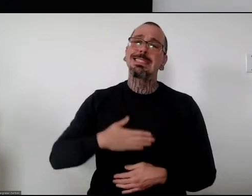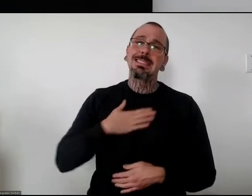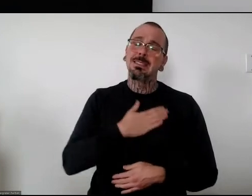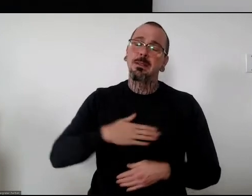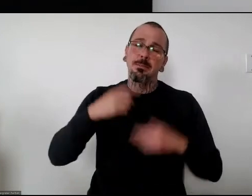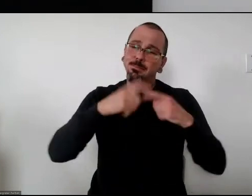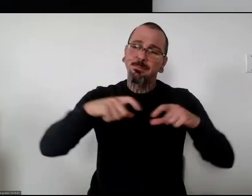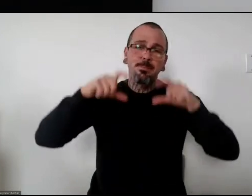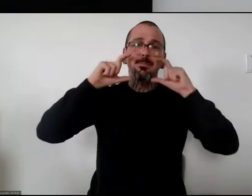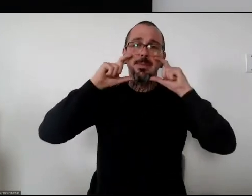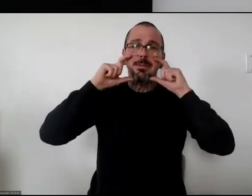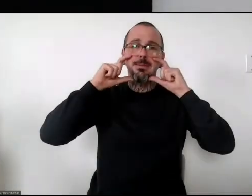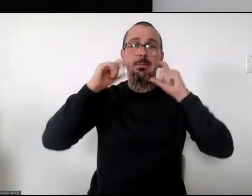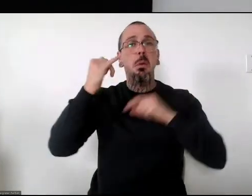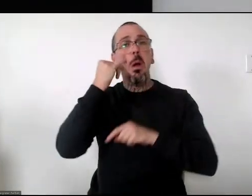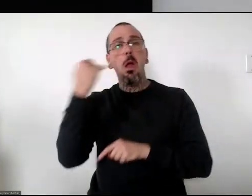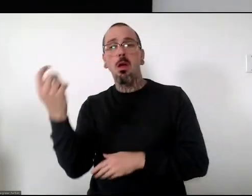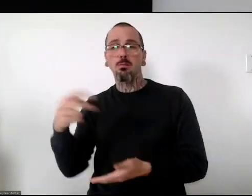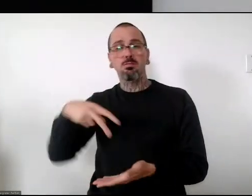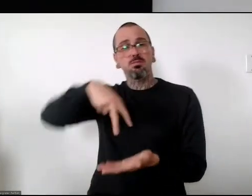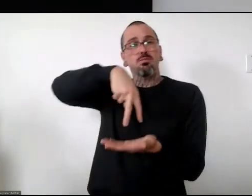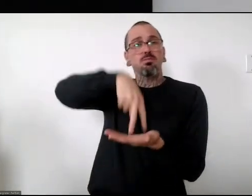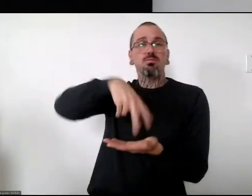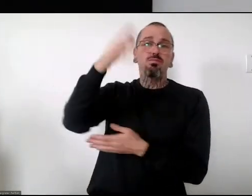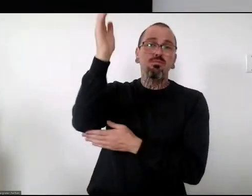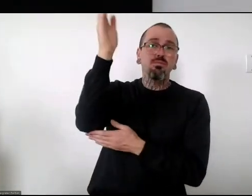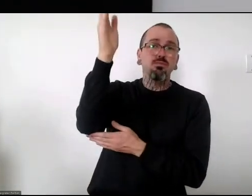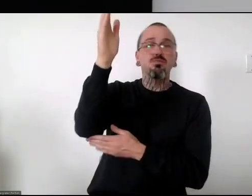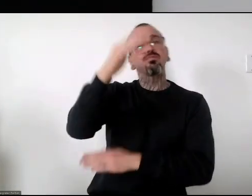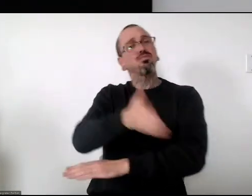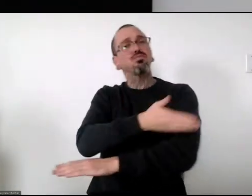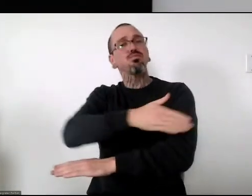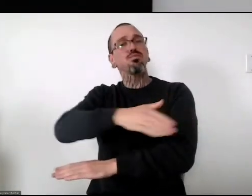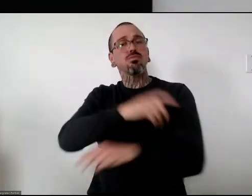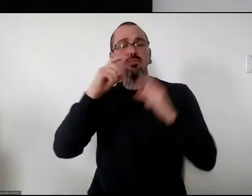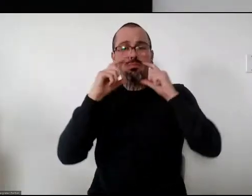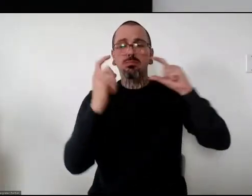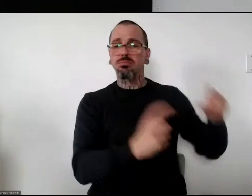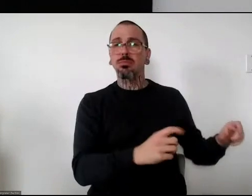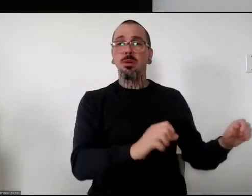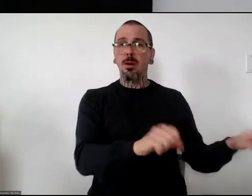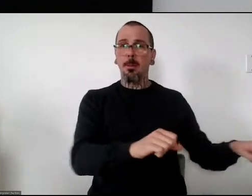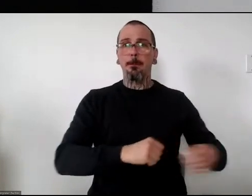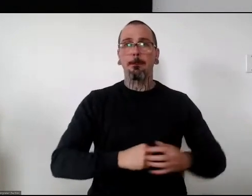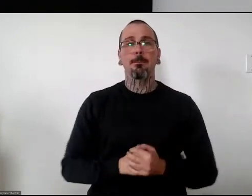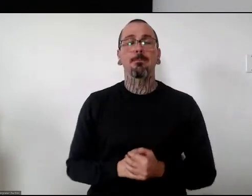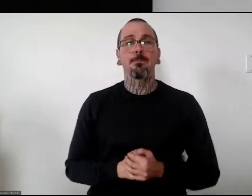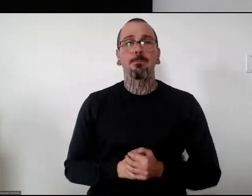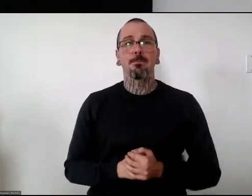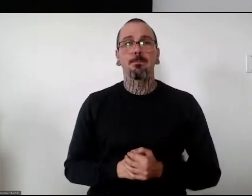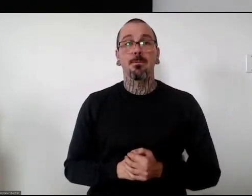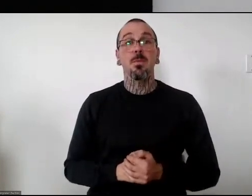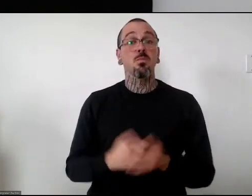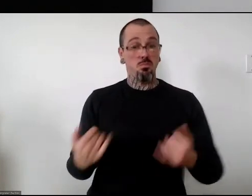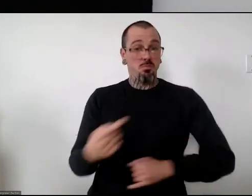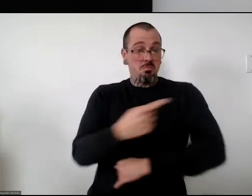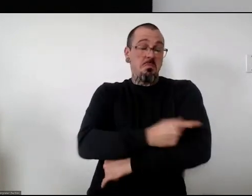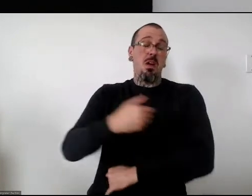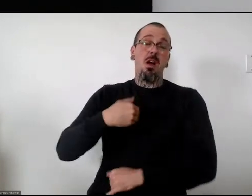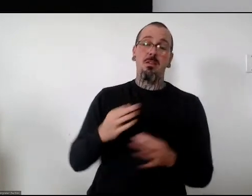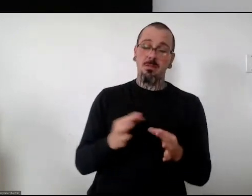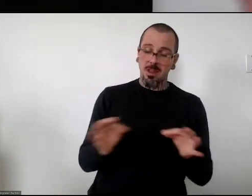speaking at the podium or performing. Closed captioning and sign language interpretation are available today and will be shown